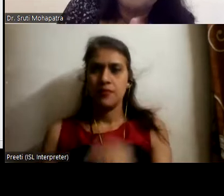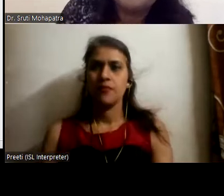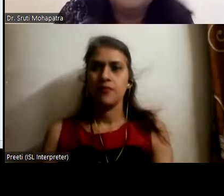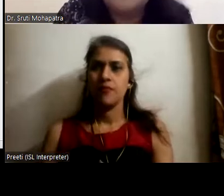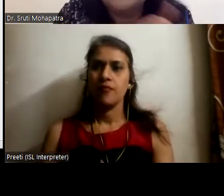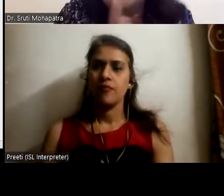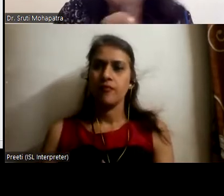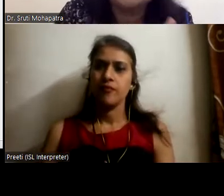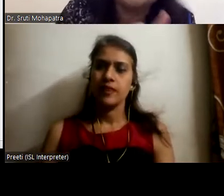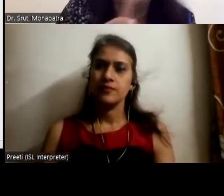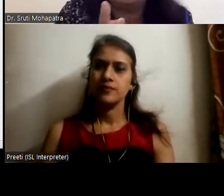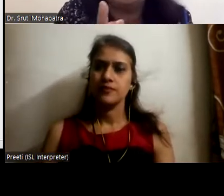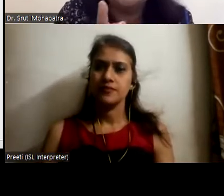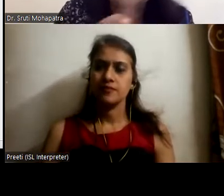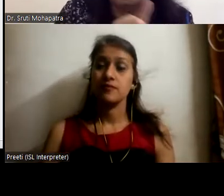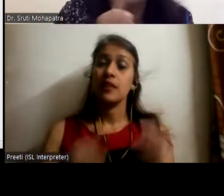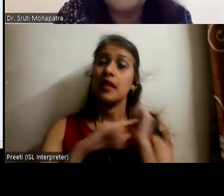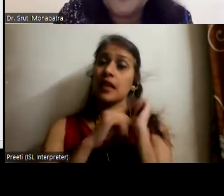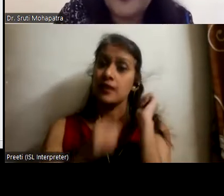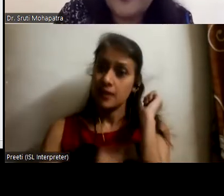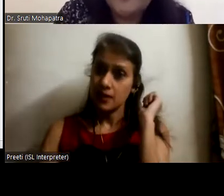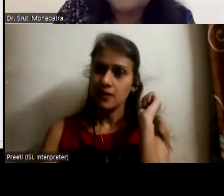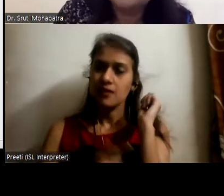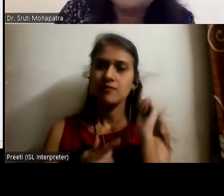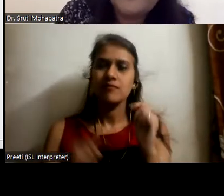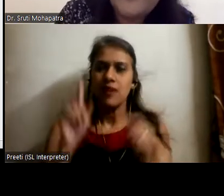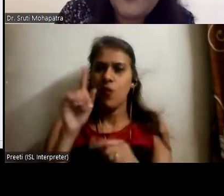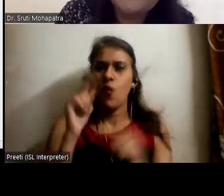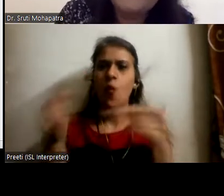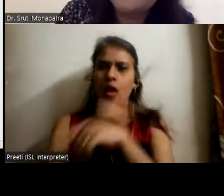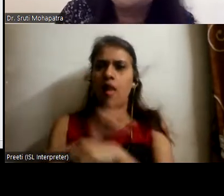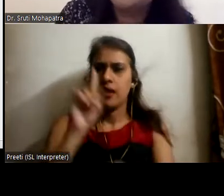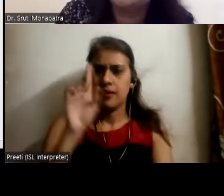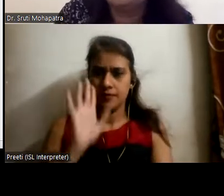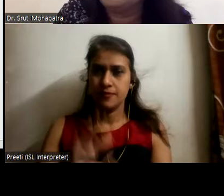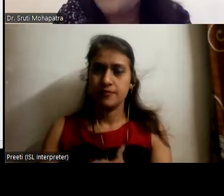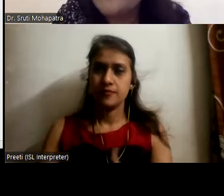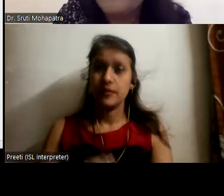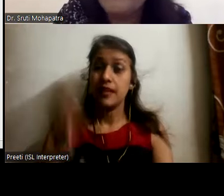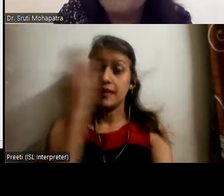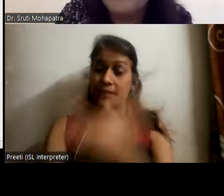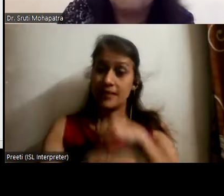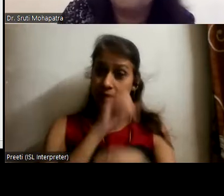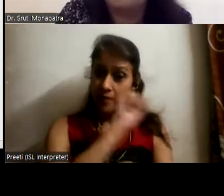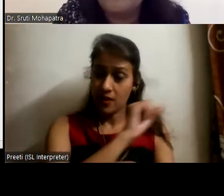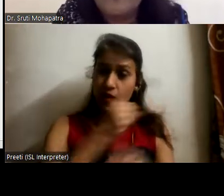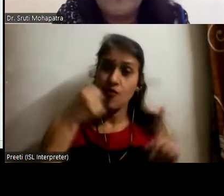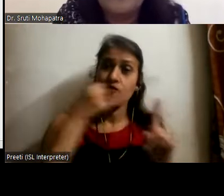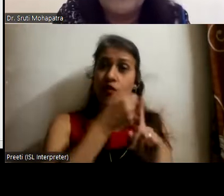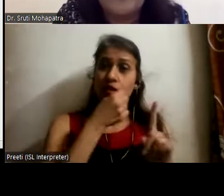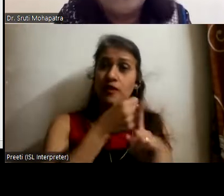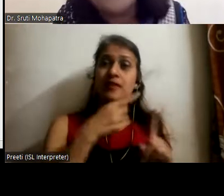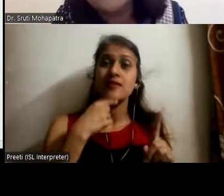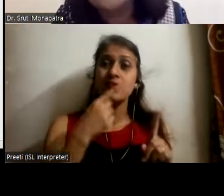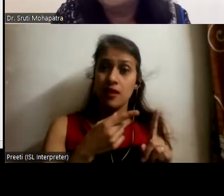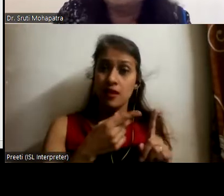in fact, there is a little bit of contradiction. Disability activists say that the feminism movement borrowed